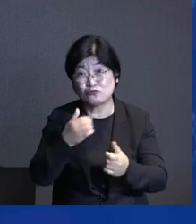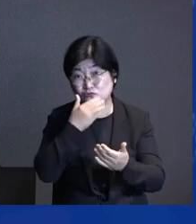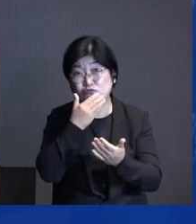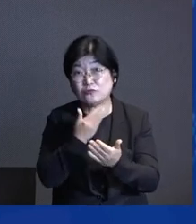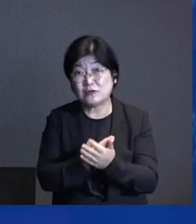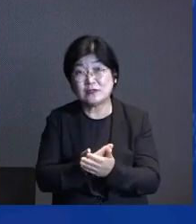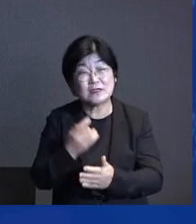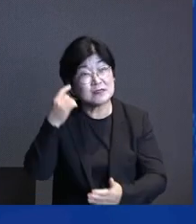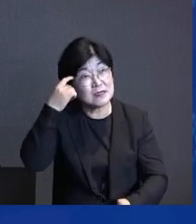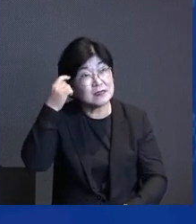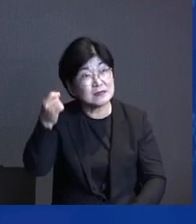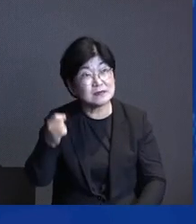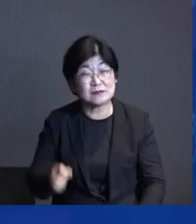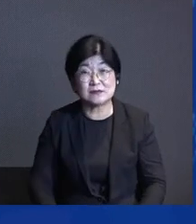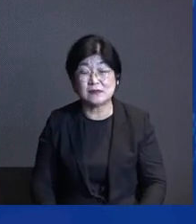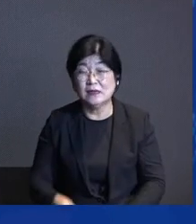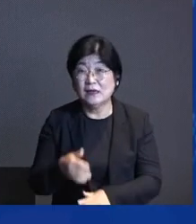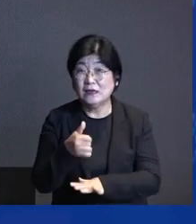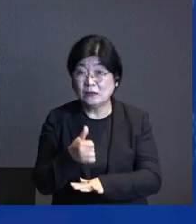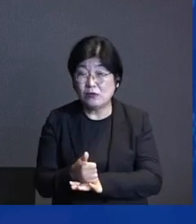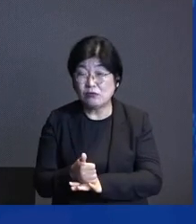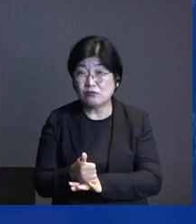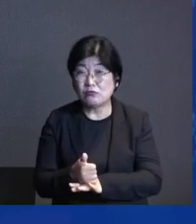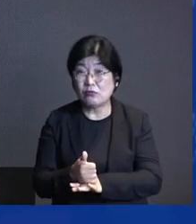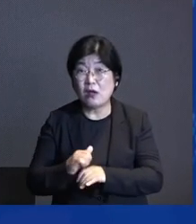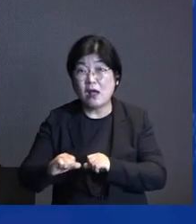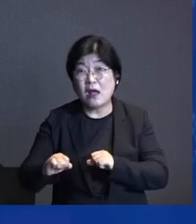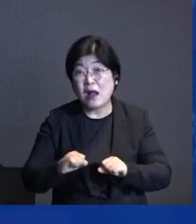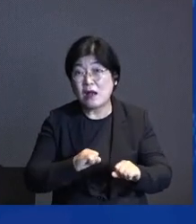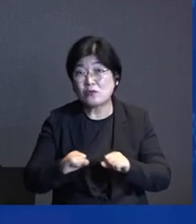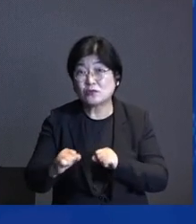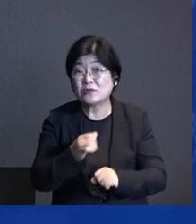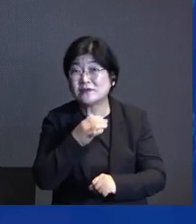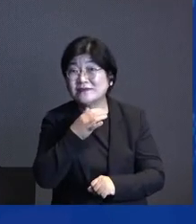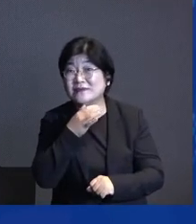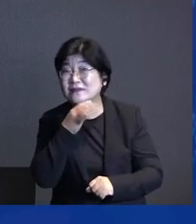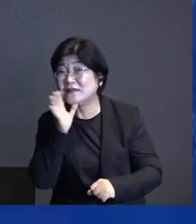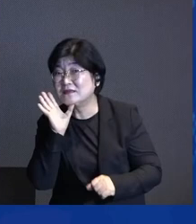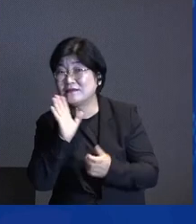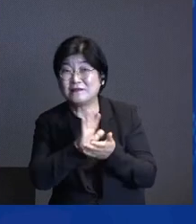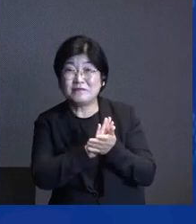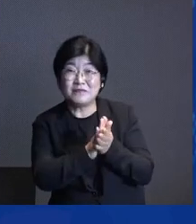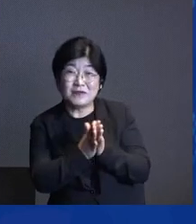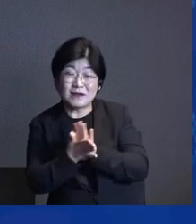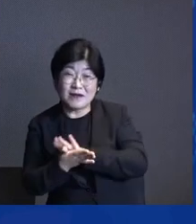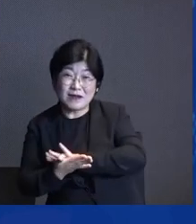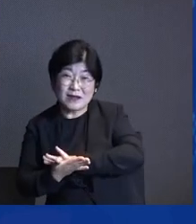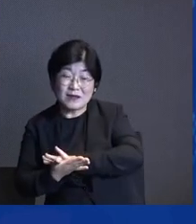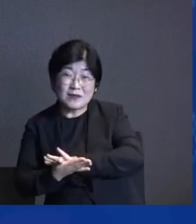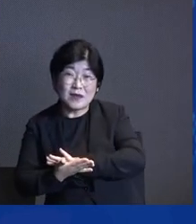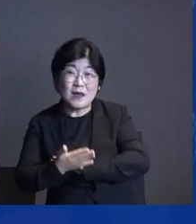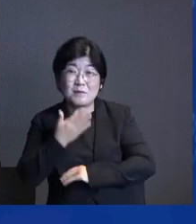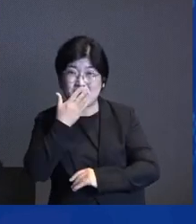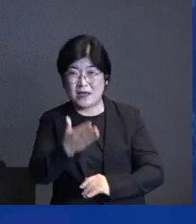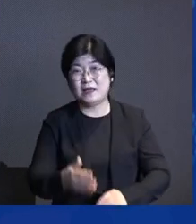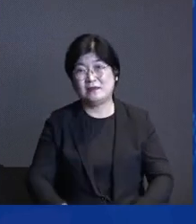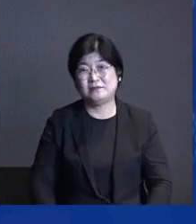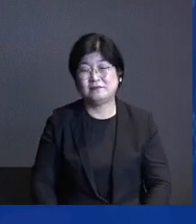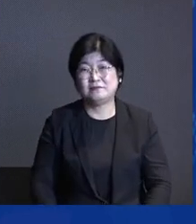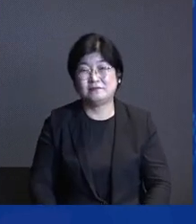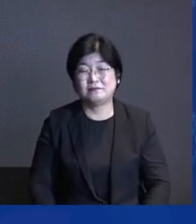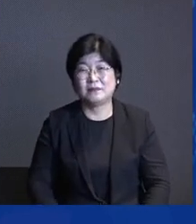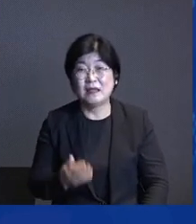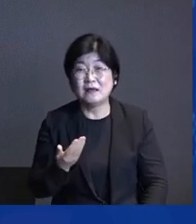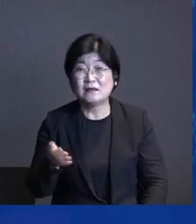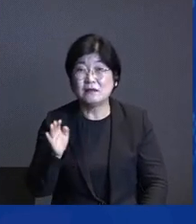of active aging and promote the participation from the people in the community. But the practitioner in the